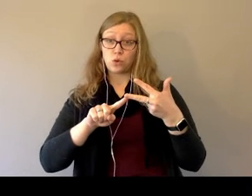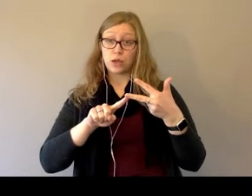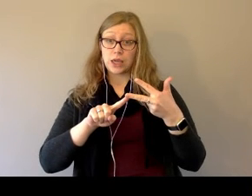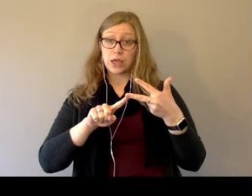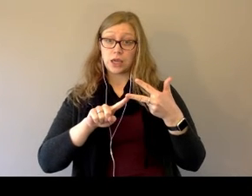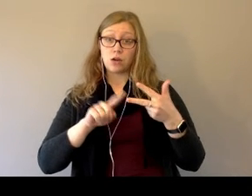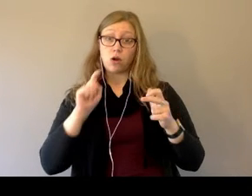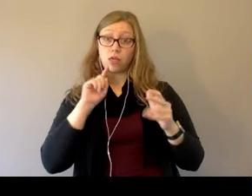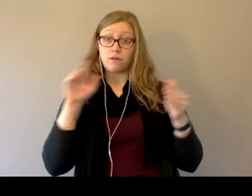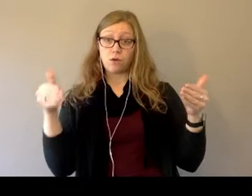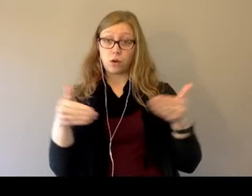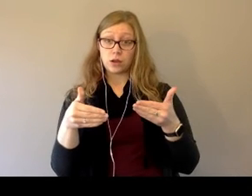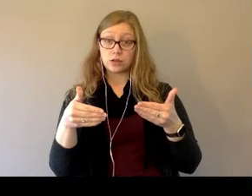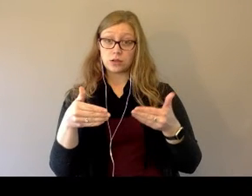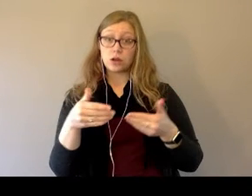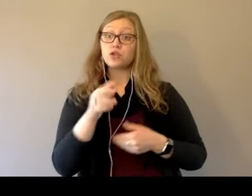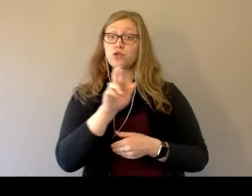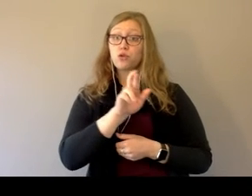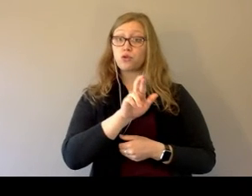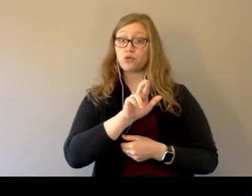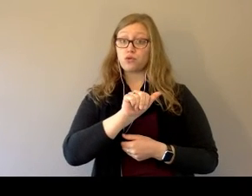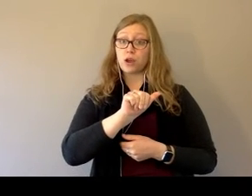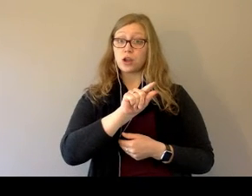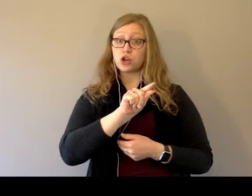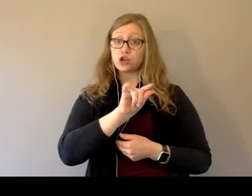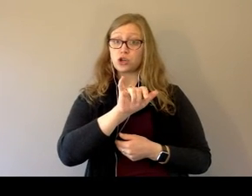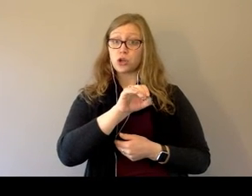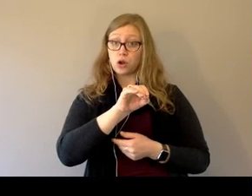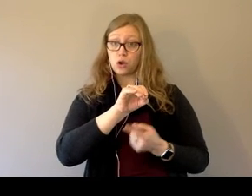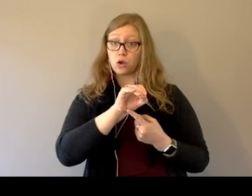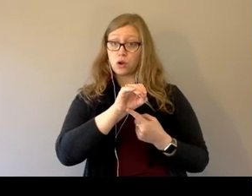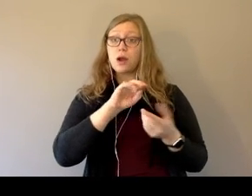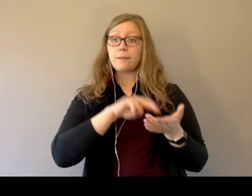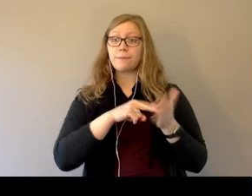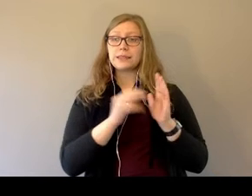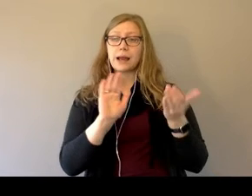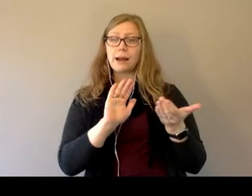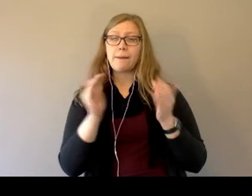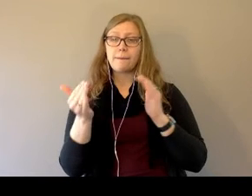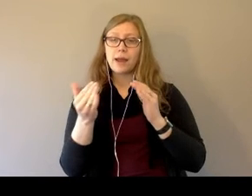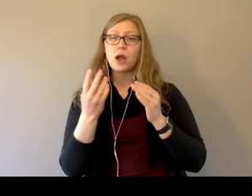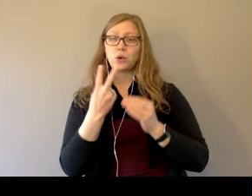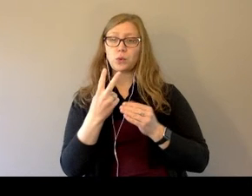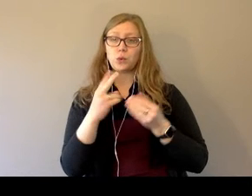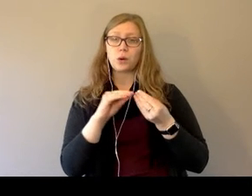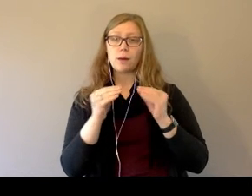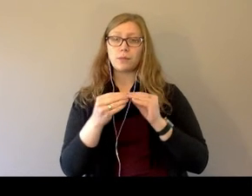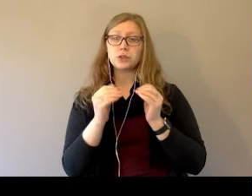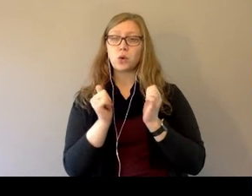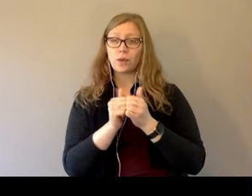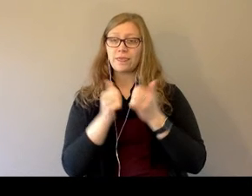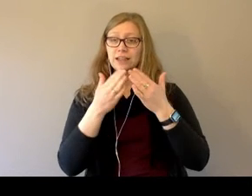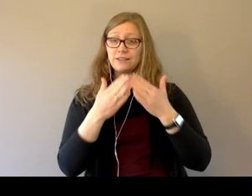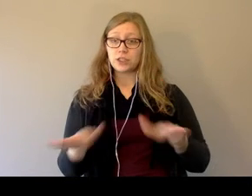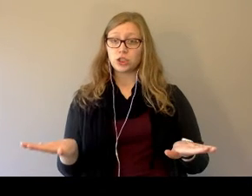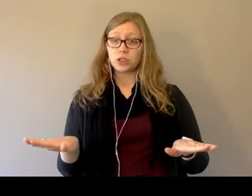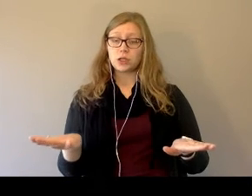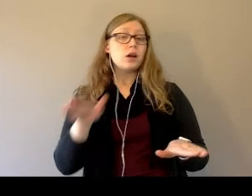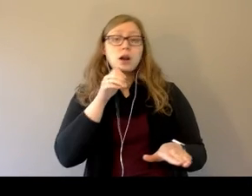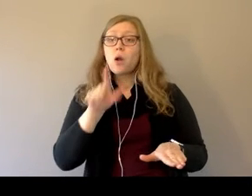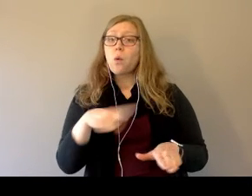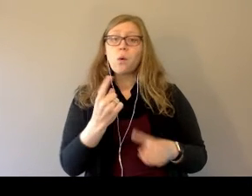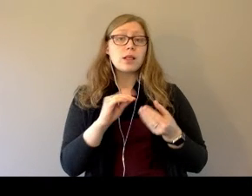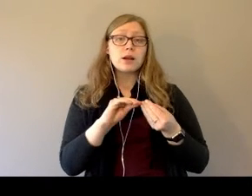about ratios whenever we talk about comparing numbers by division. And it doesn't only have to be numbers, it could be things